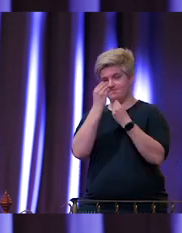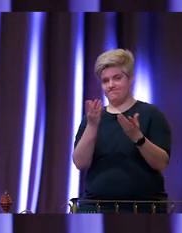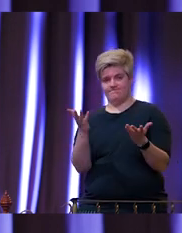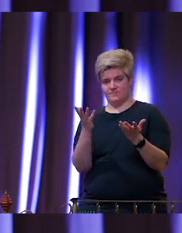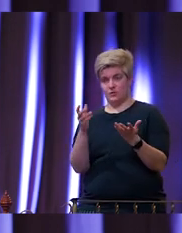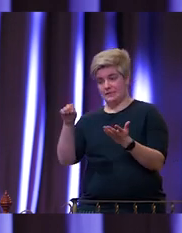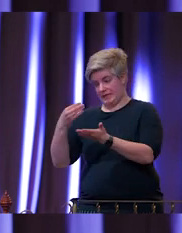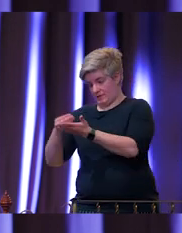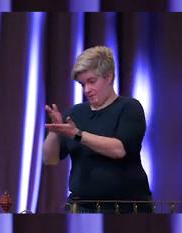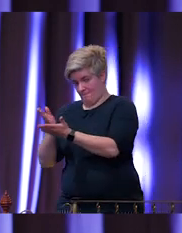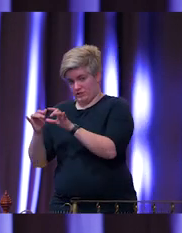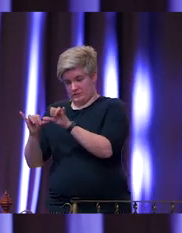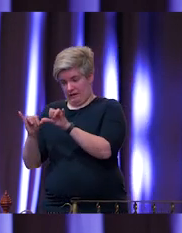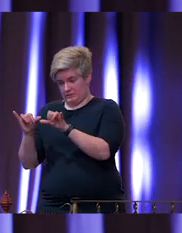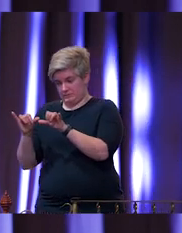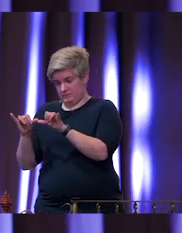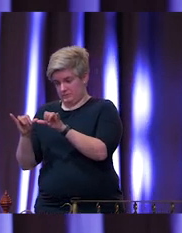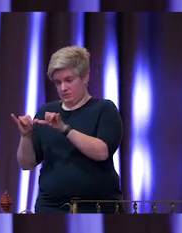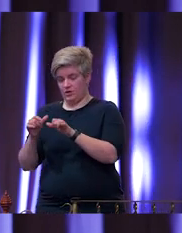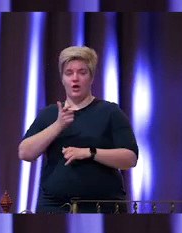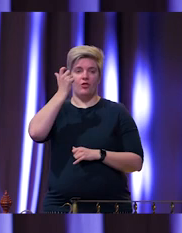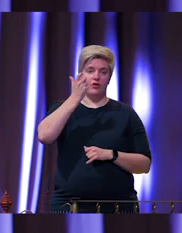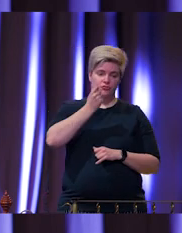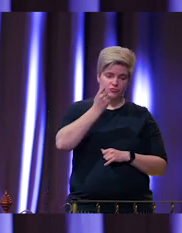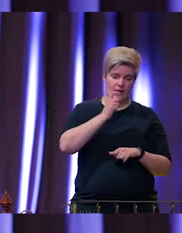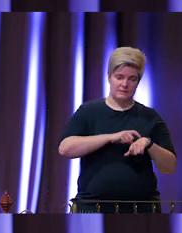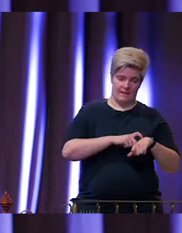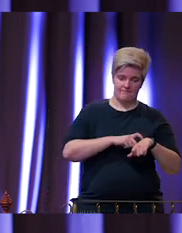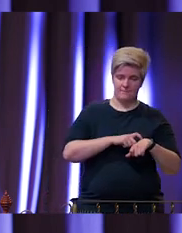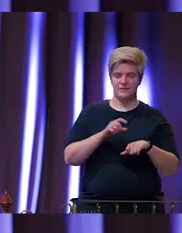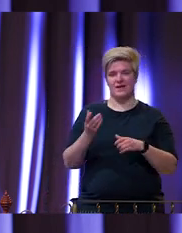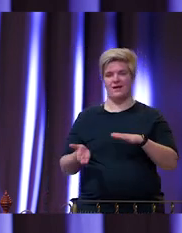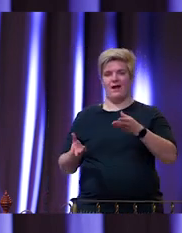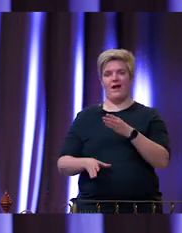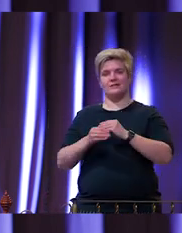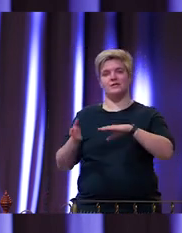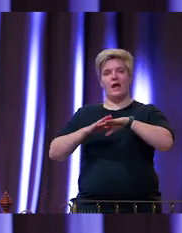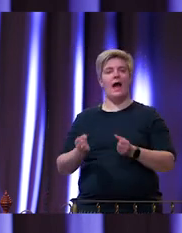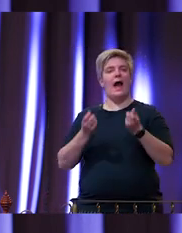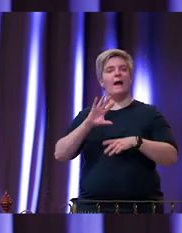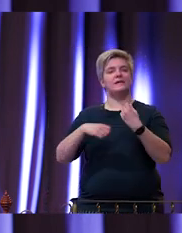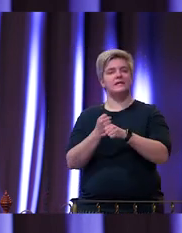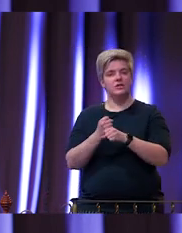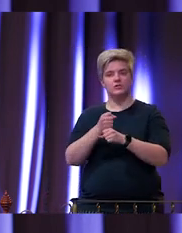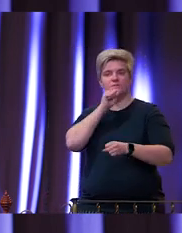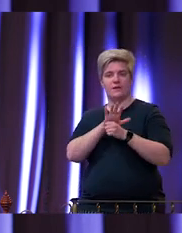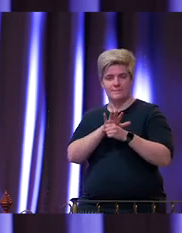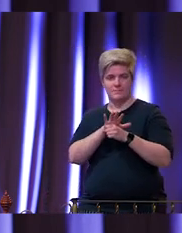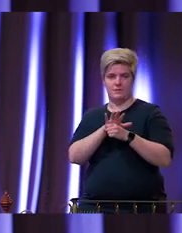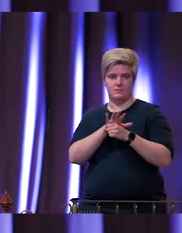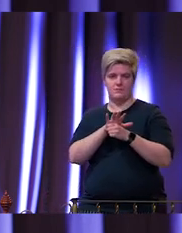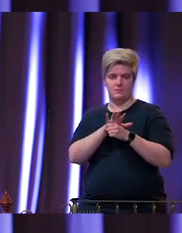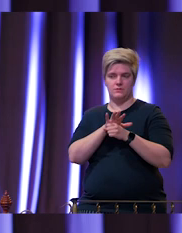the budget piece, the grant size to the budget piece, it's also that other layer of the number of years, the commitment, the pledge,